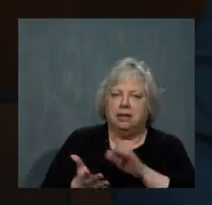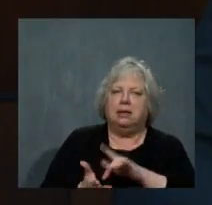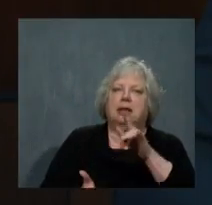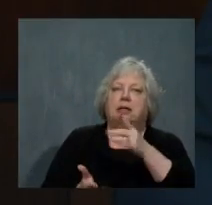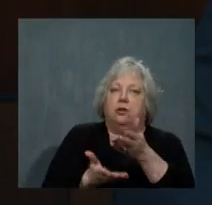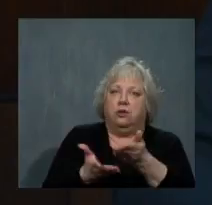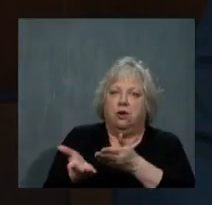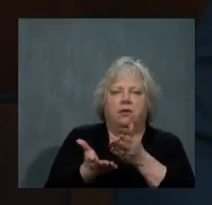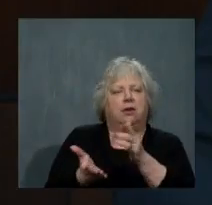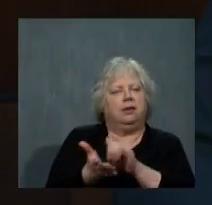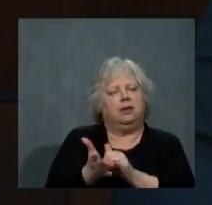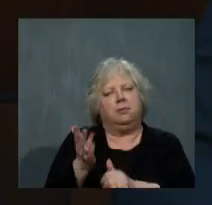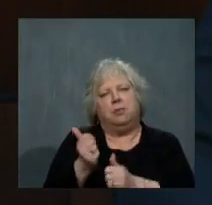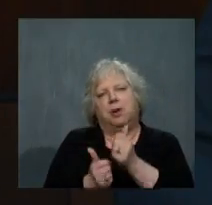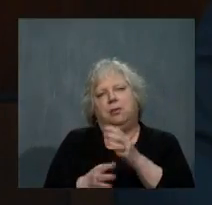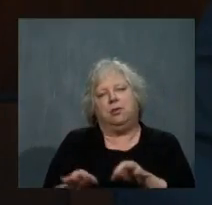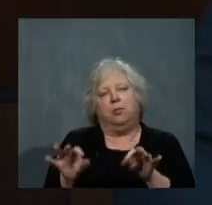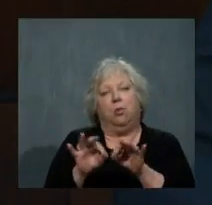Mandy Davis and